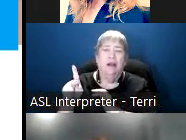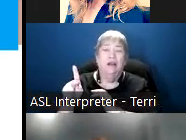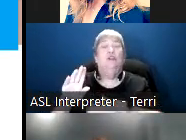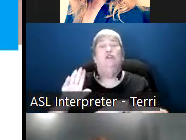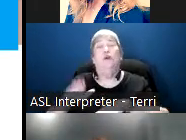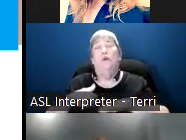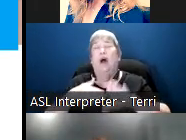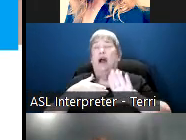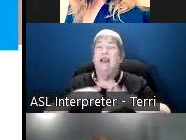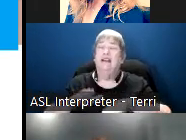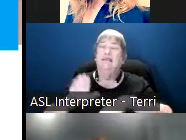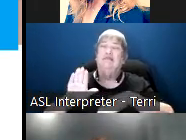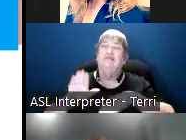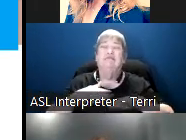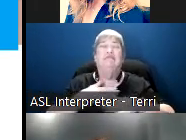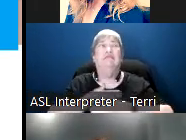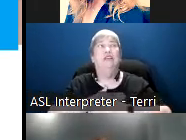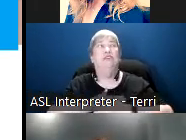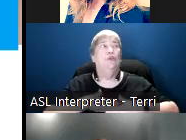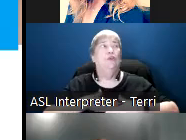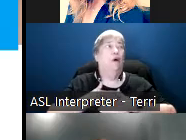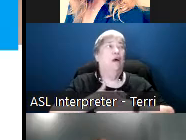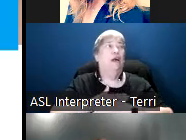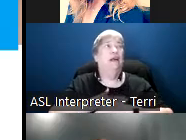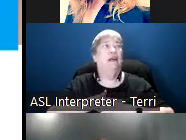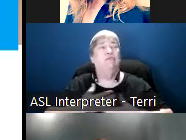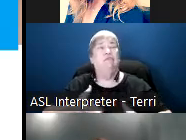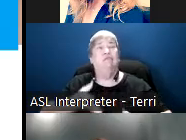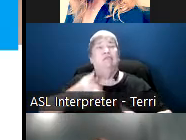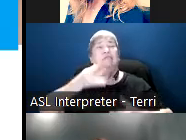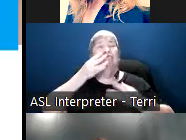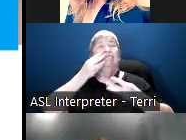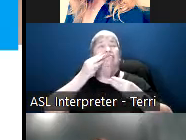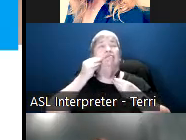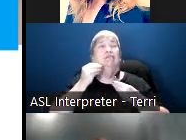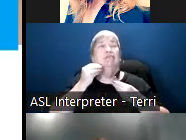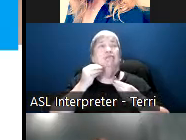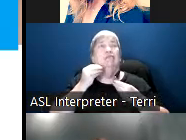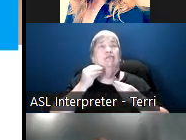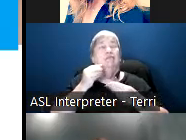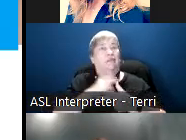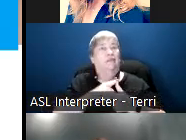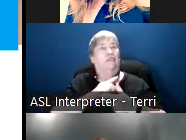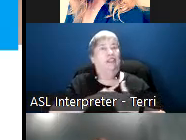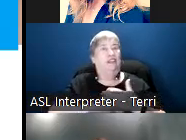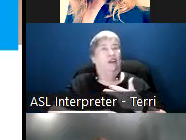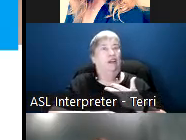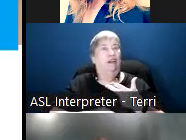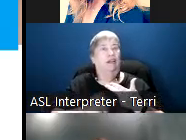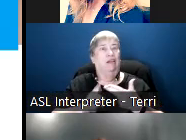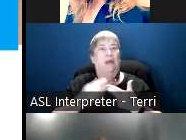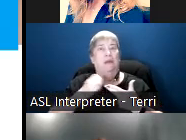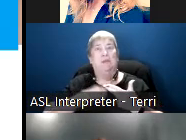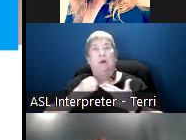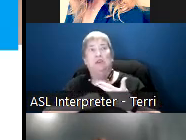park, enjoying that nature, getting that fresh air, that probably covers 3 or 4 or maybe even